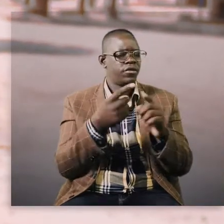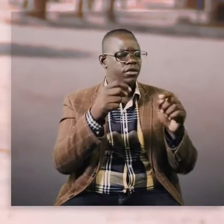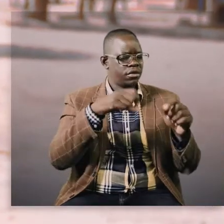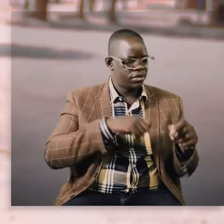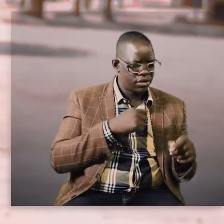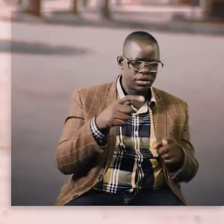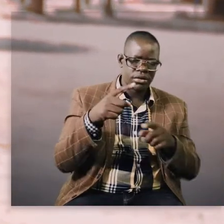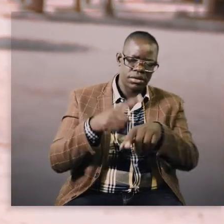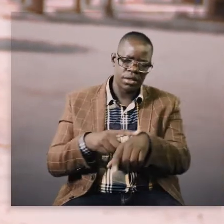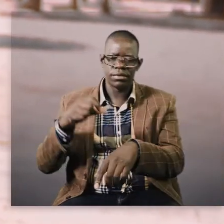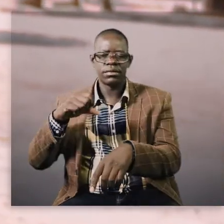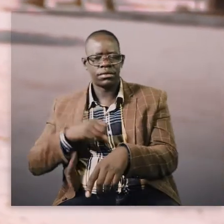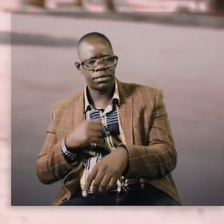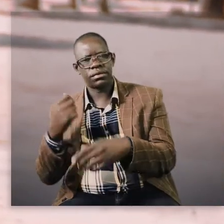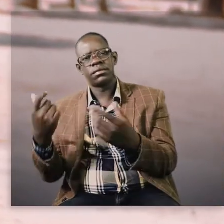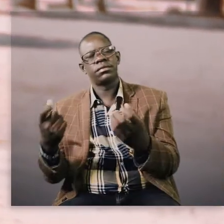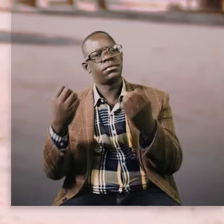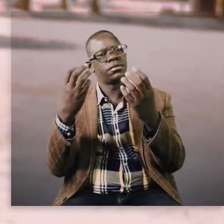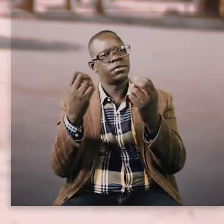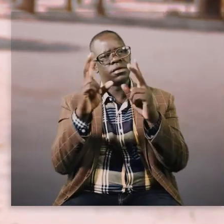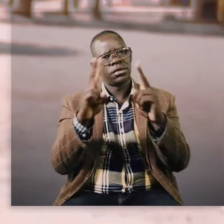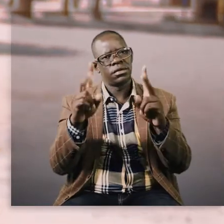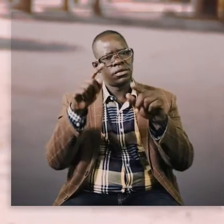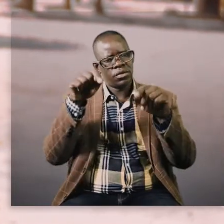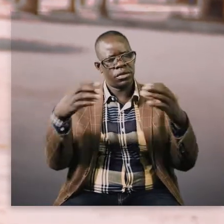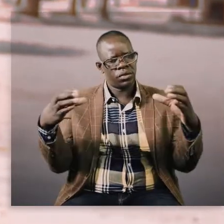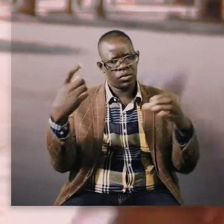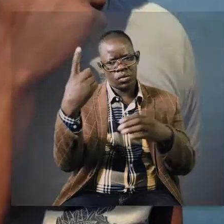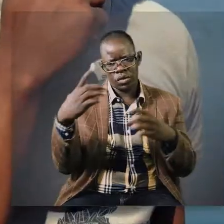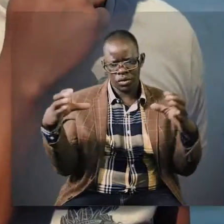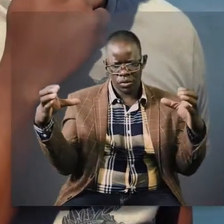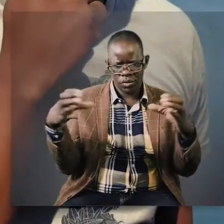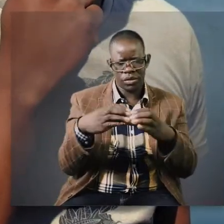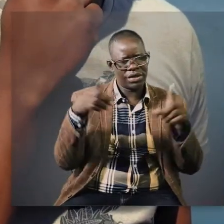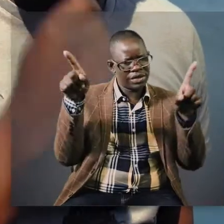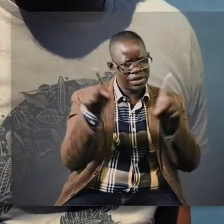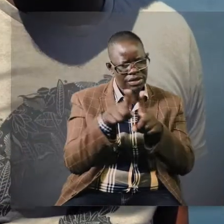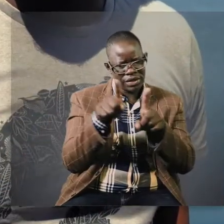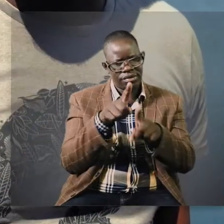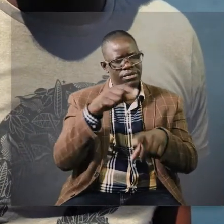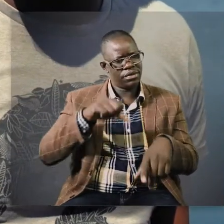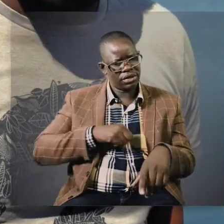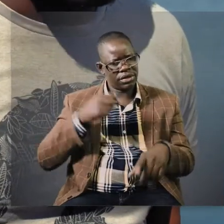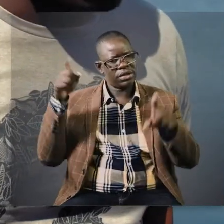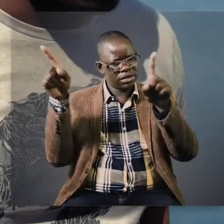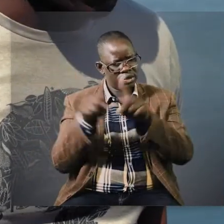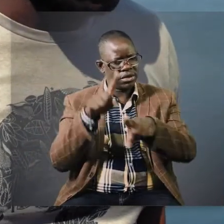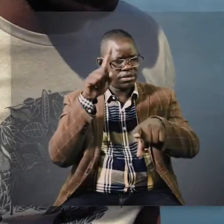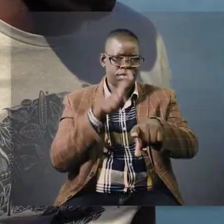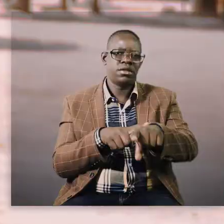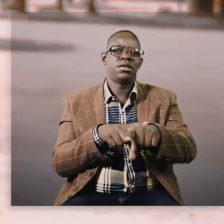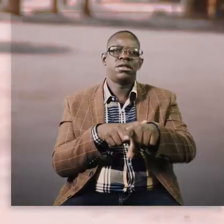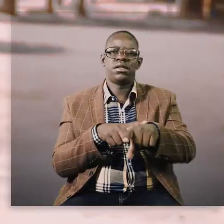time. But sometimes a large number of people in one community fall sick from the same disease at the same time. Oh,